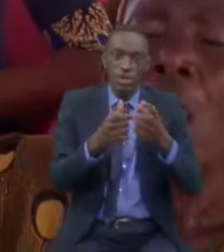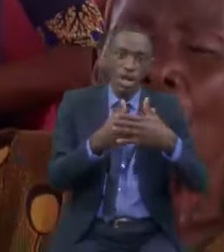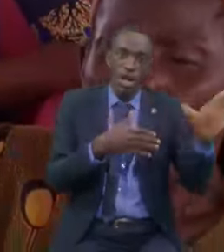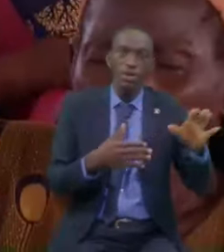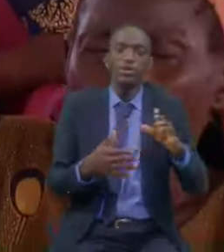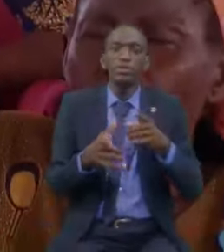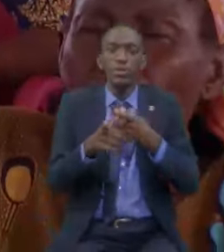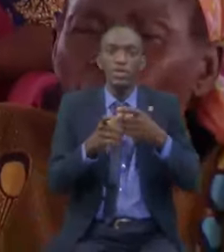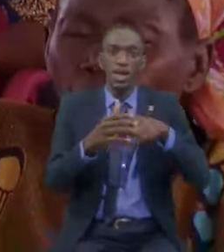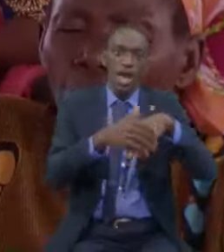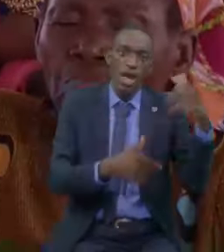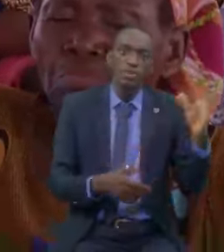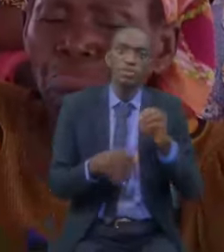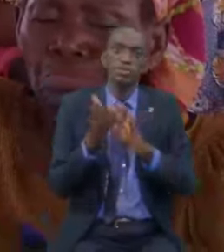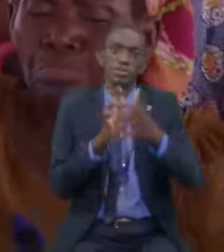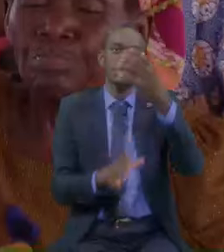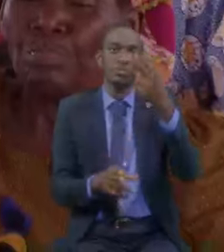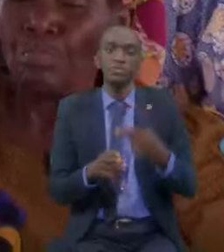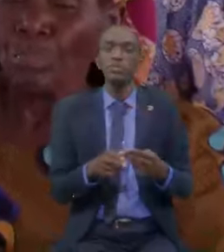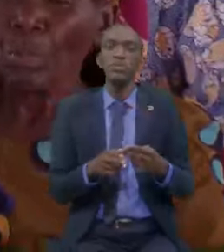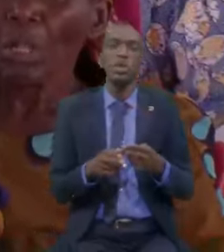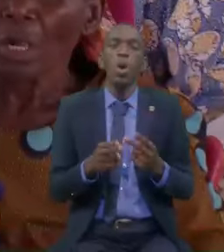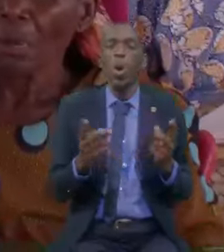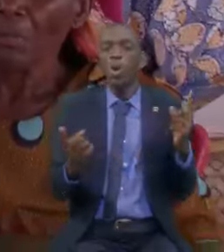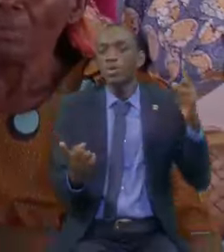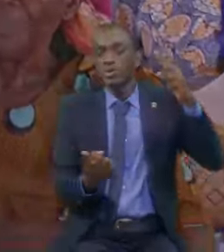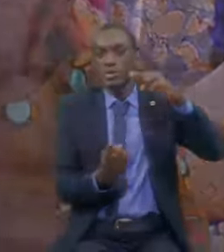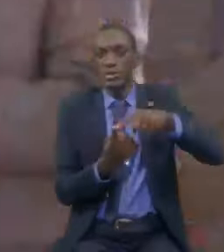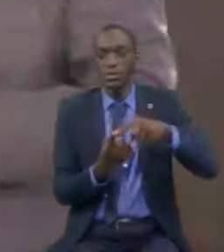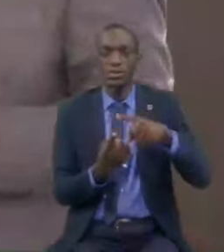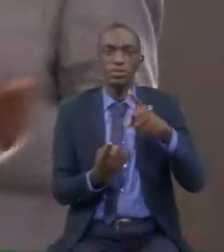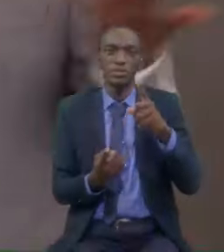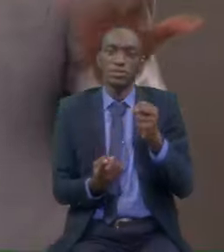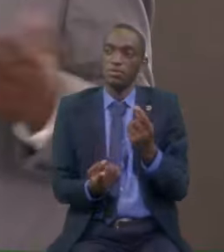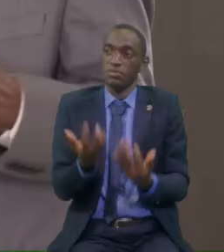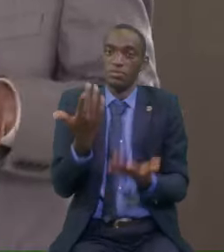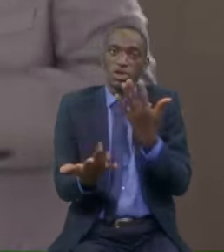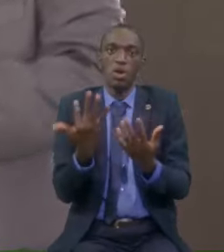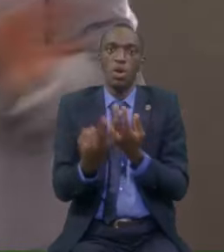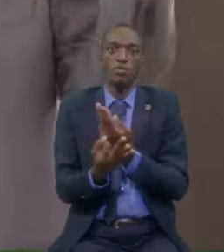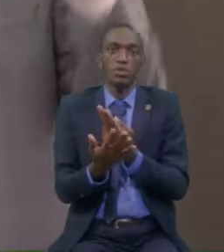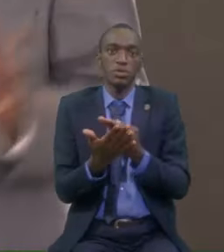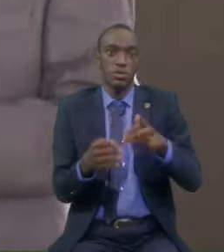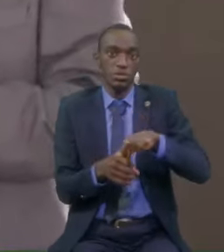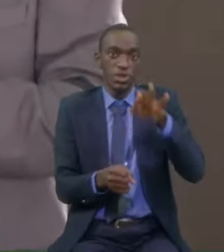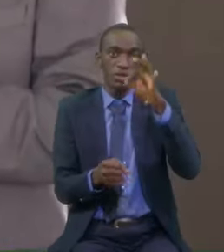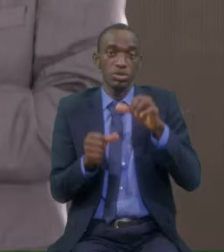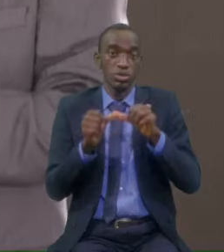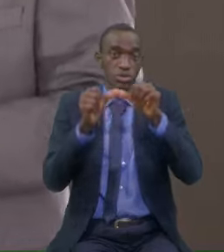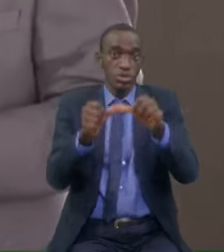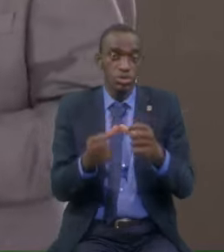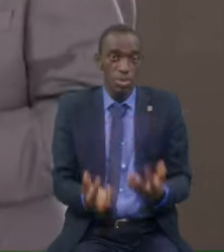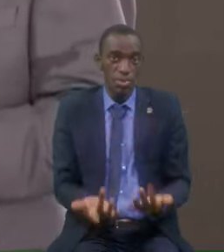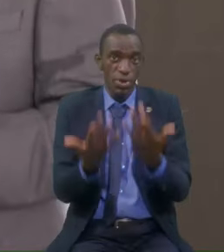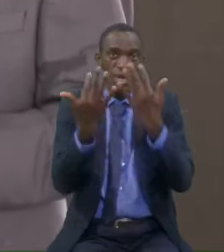they'll be running out. Until the pure fire of the Spirit will keep on burning and even burn